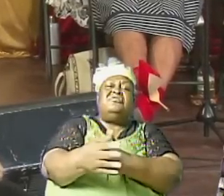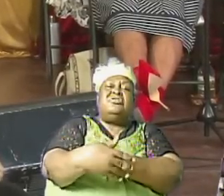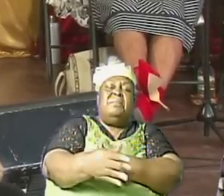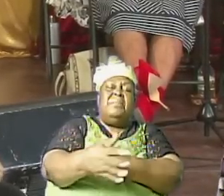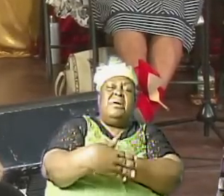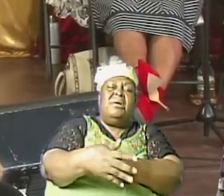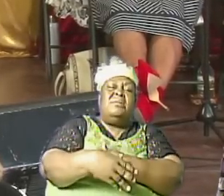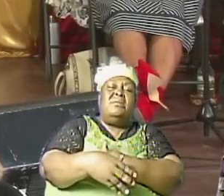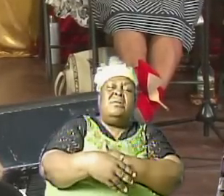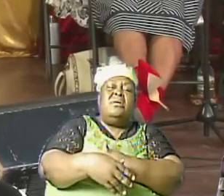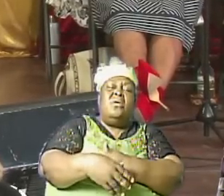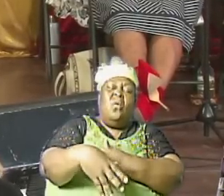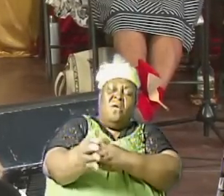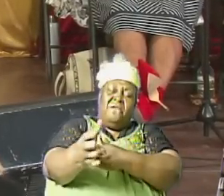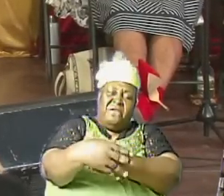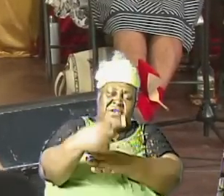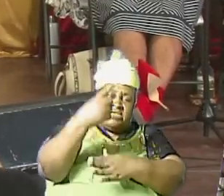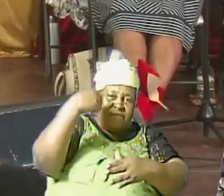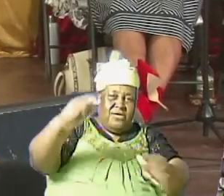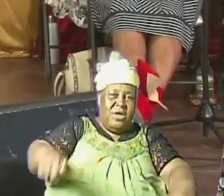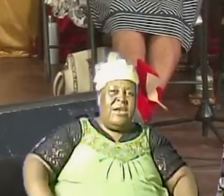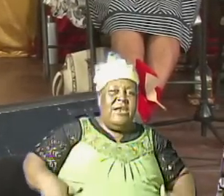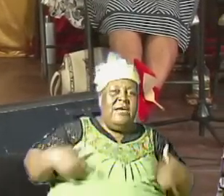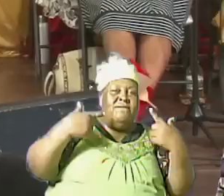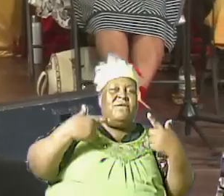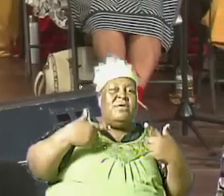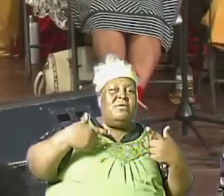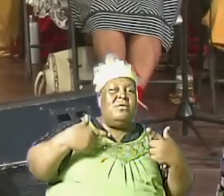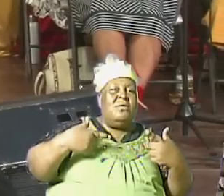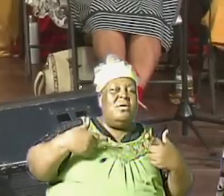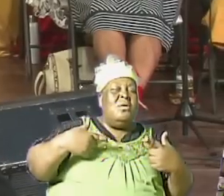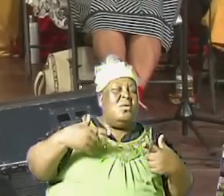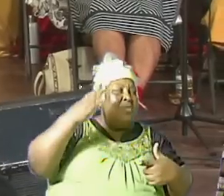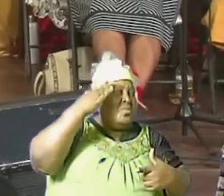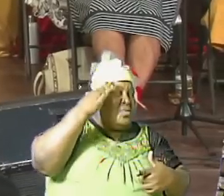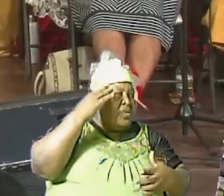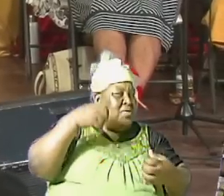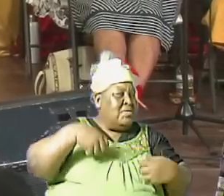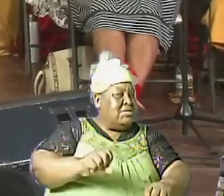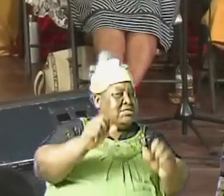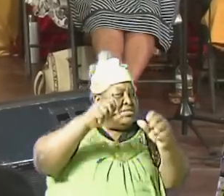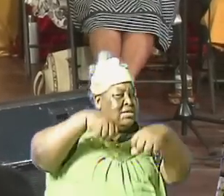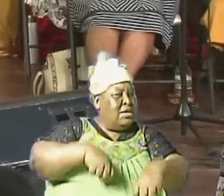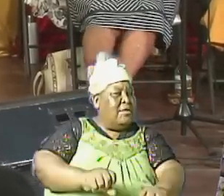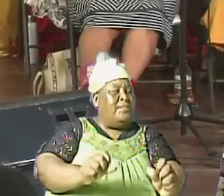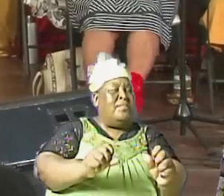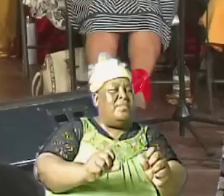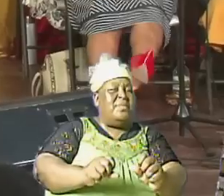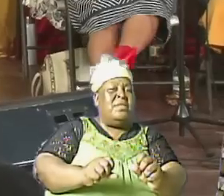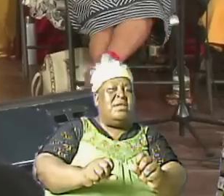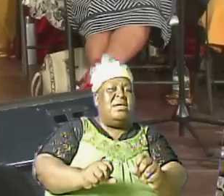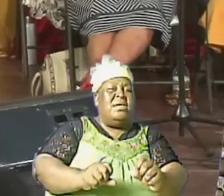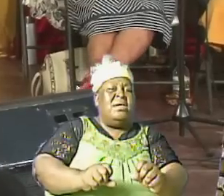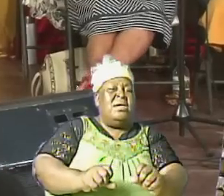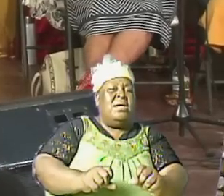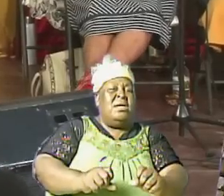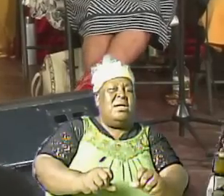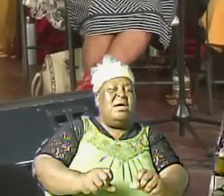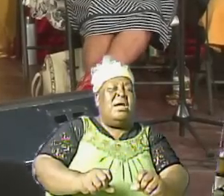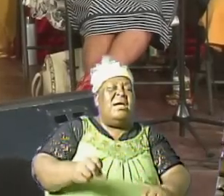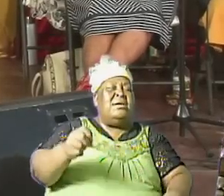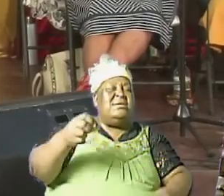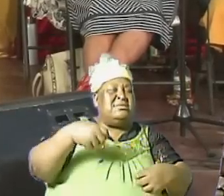who fish for a living, who knew the seas and the